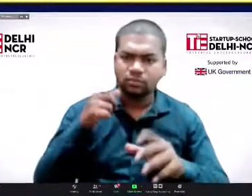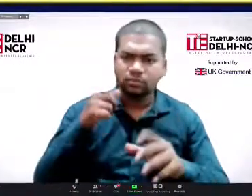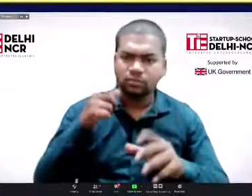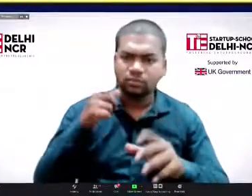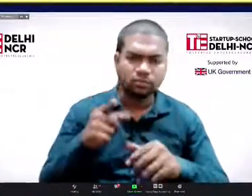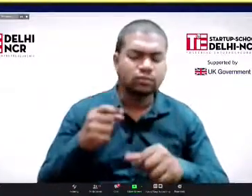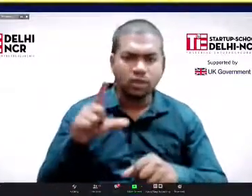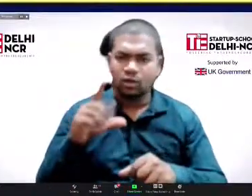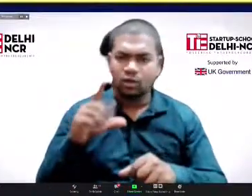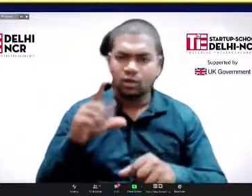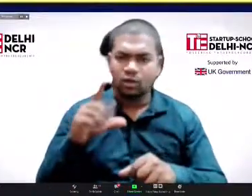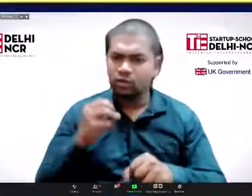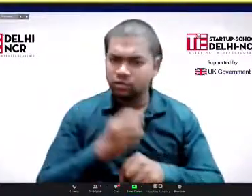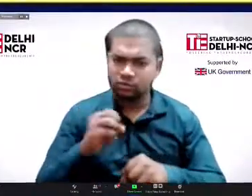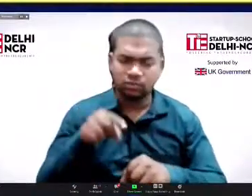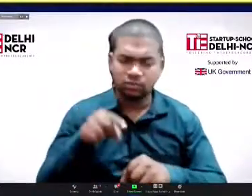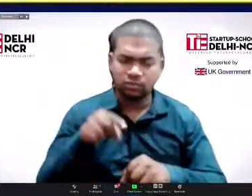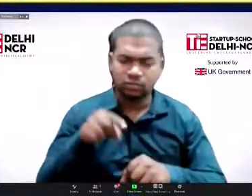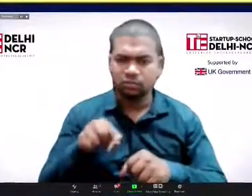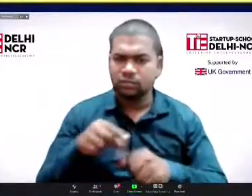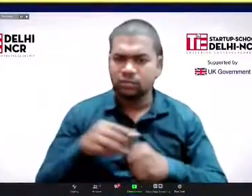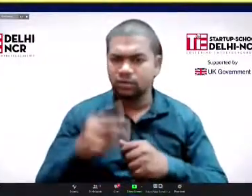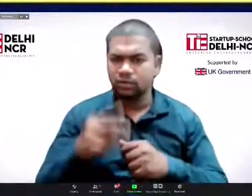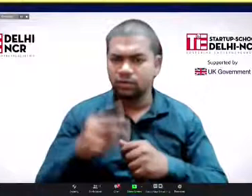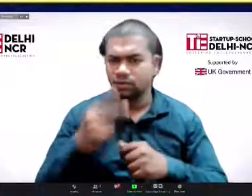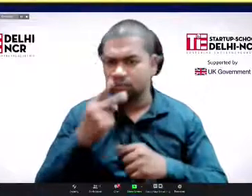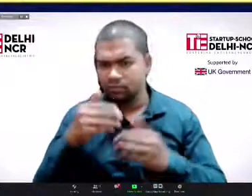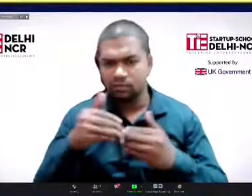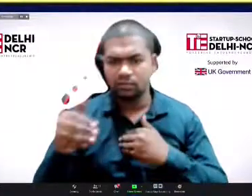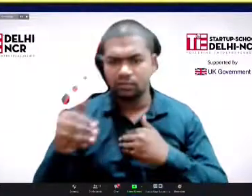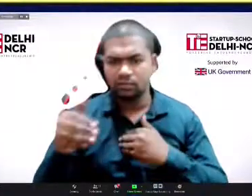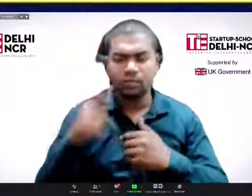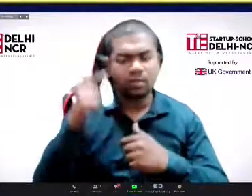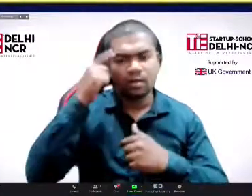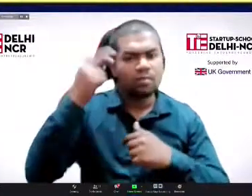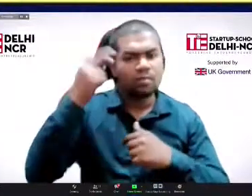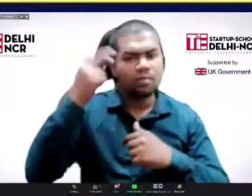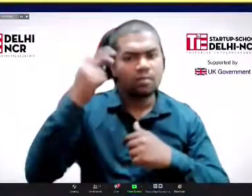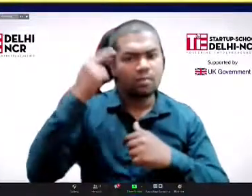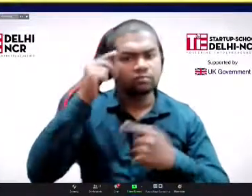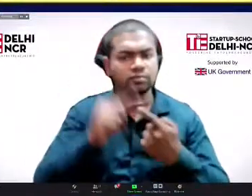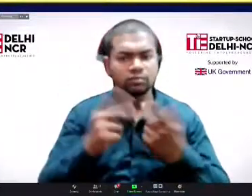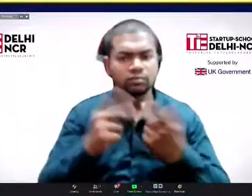logo or let's go with the baseline. Really look and think about the purpose.